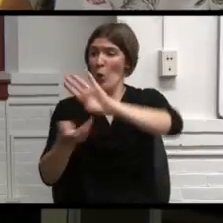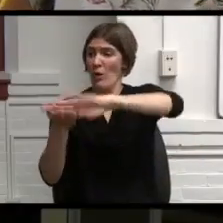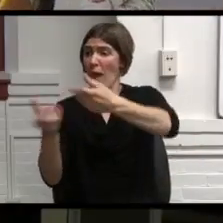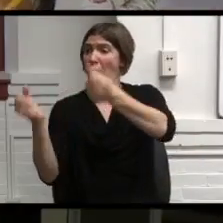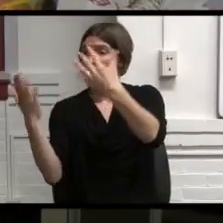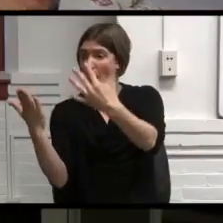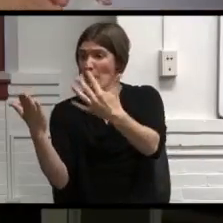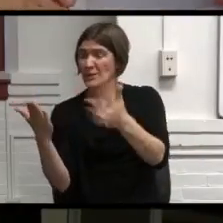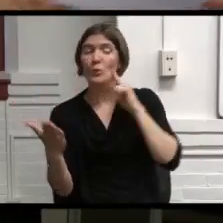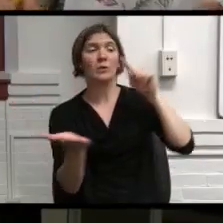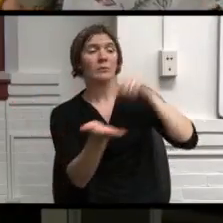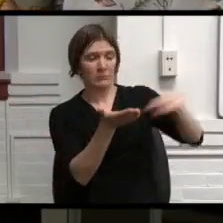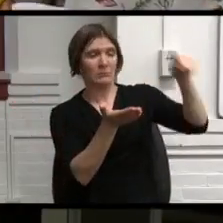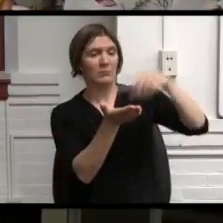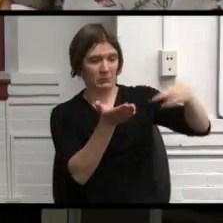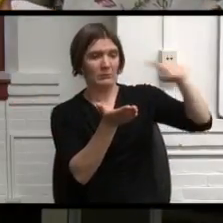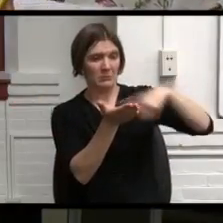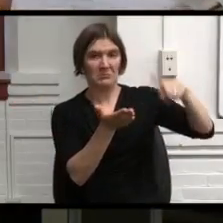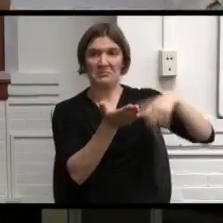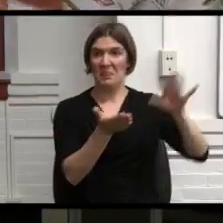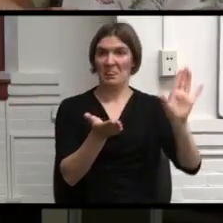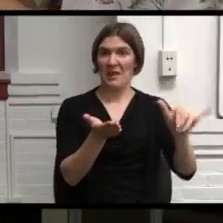and repayment schedule.